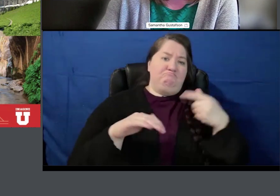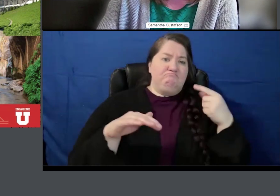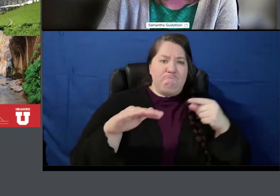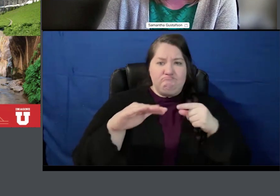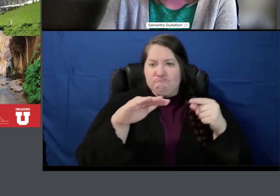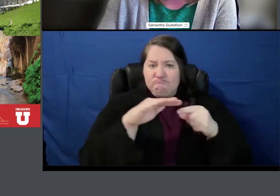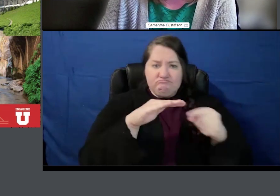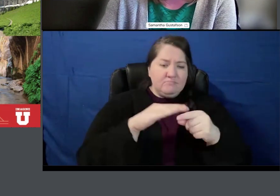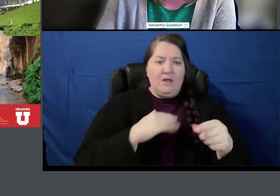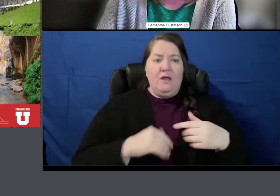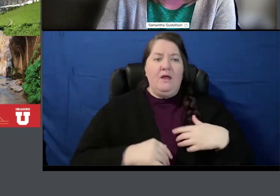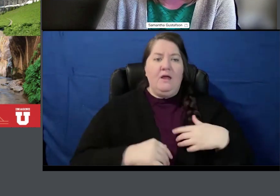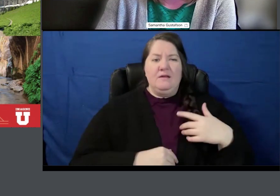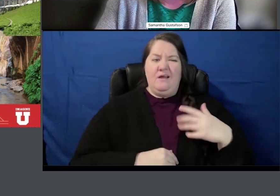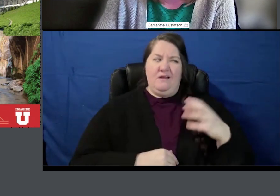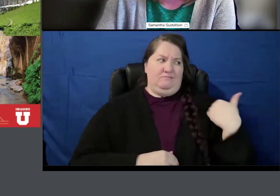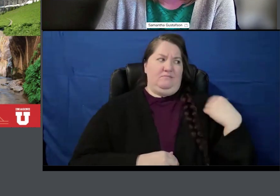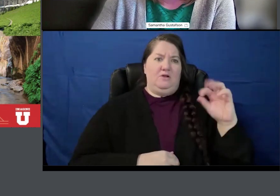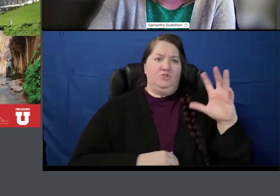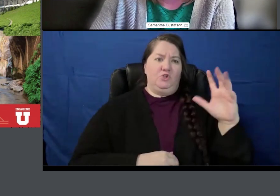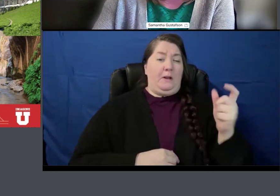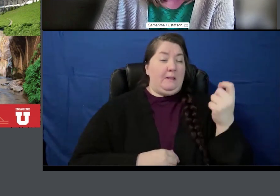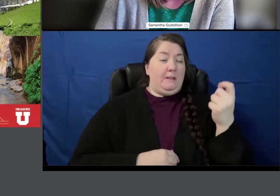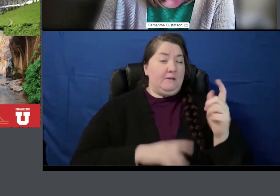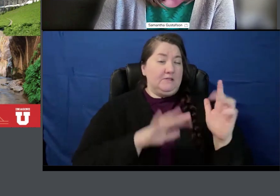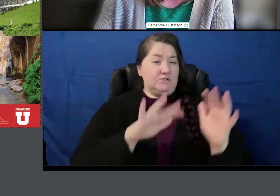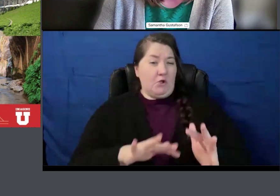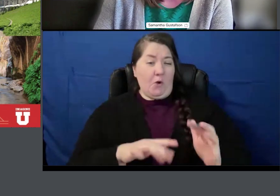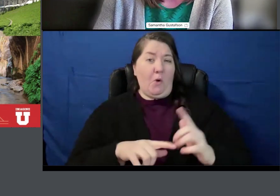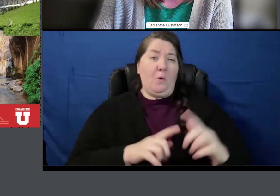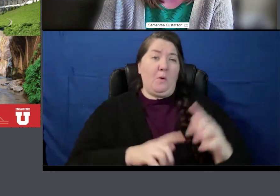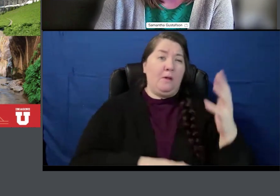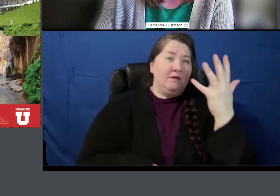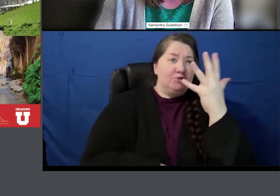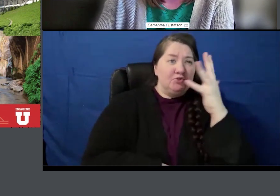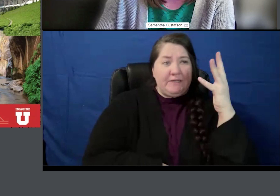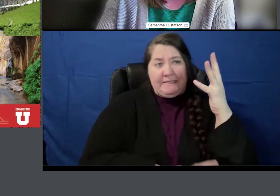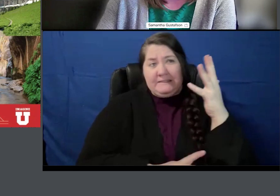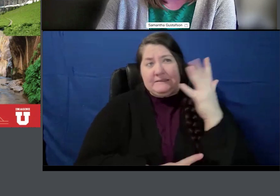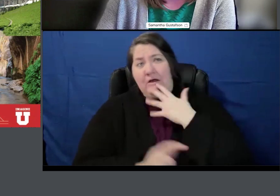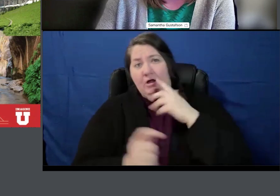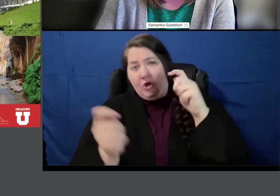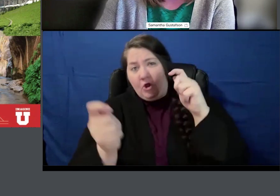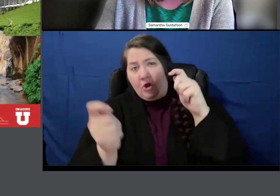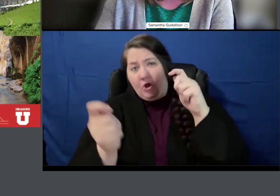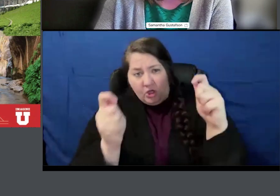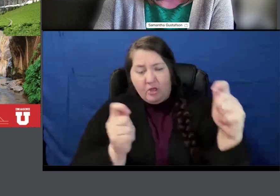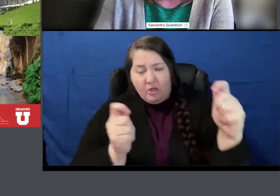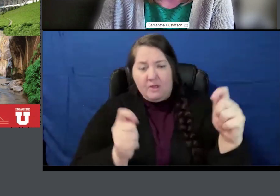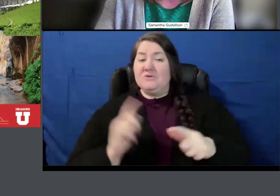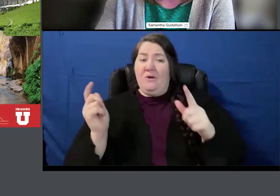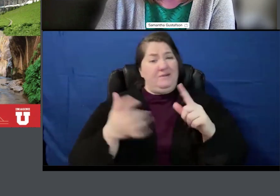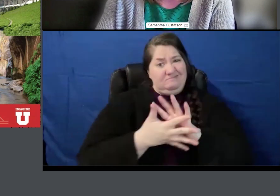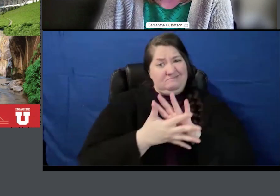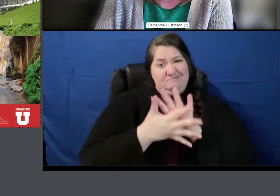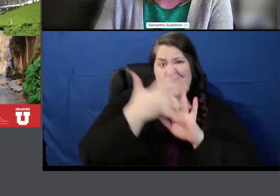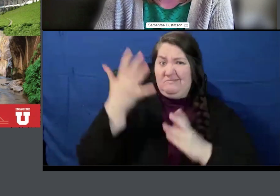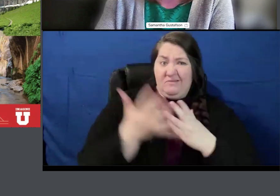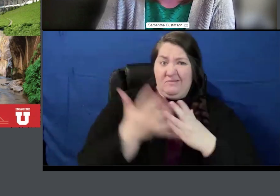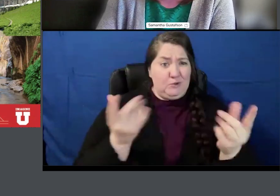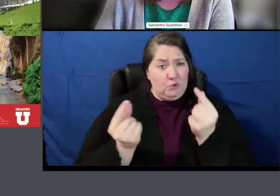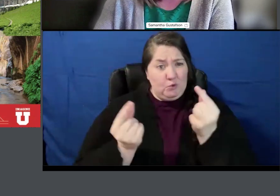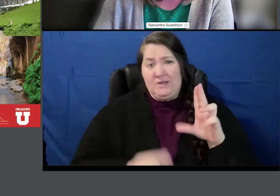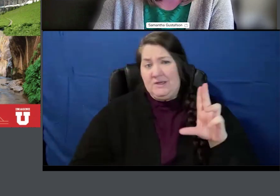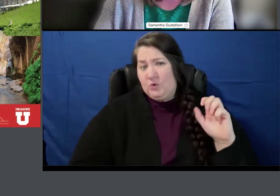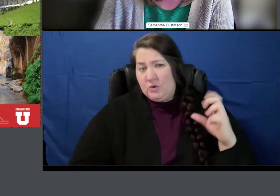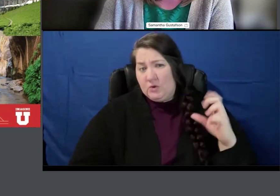changing and we were starting to get a little bit of snow in the mountains. So lots of cool stuff to do in Utah. If you're ever out that way, please come visit and explore